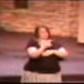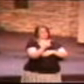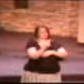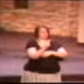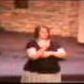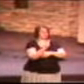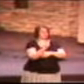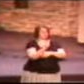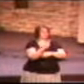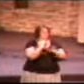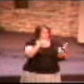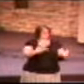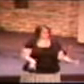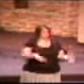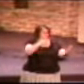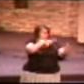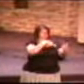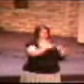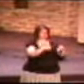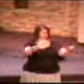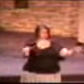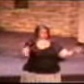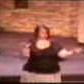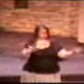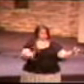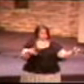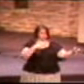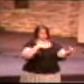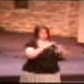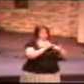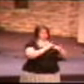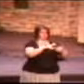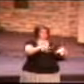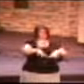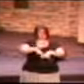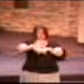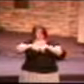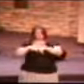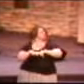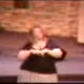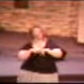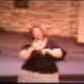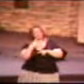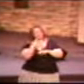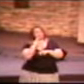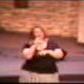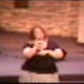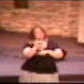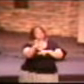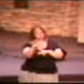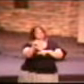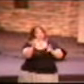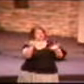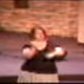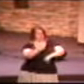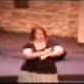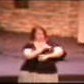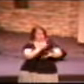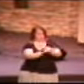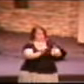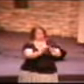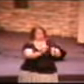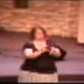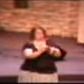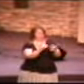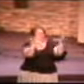And when he is done reading from this prophet, he sits down and he says, Today, this scripture